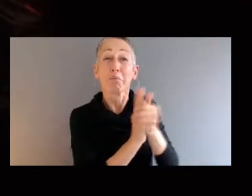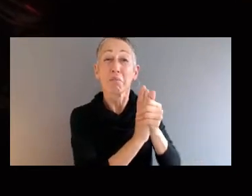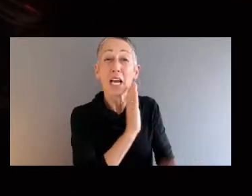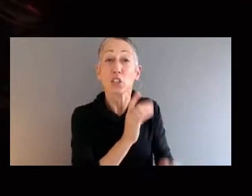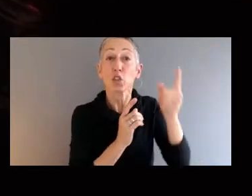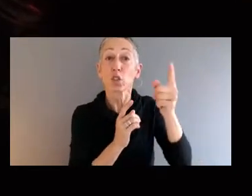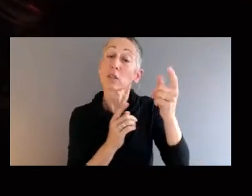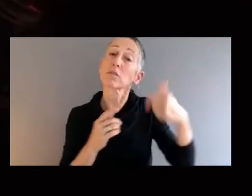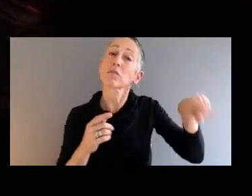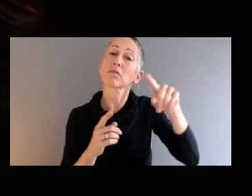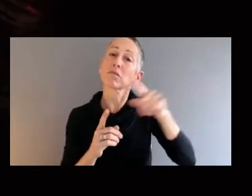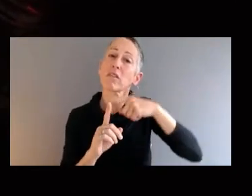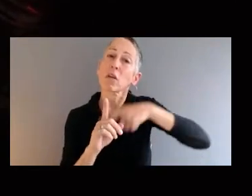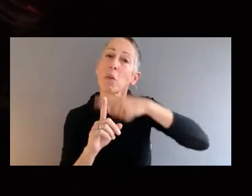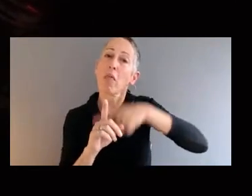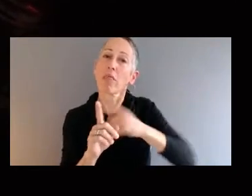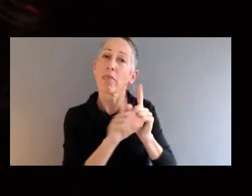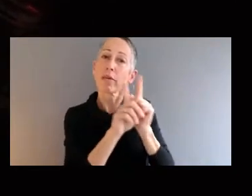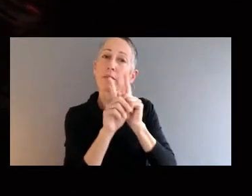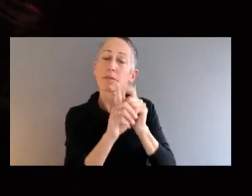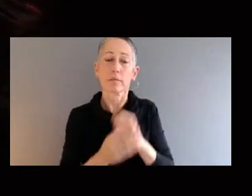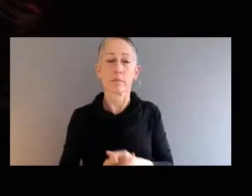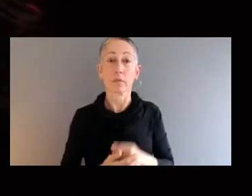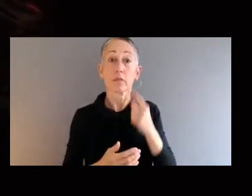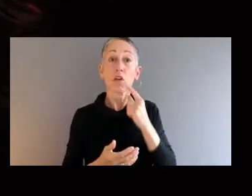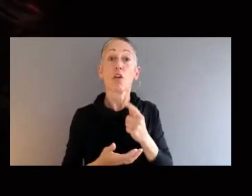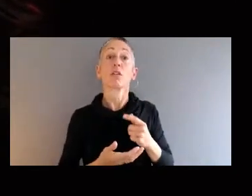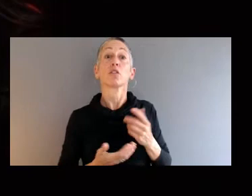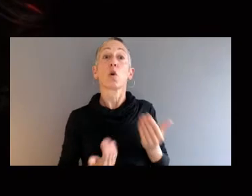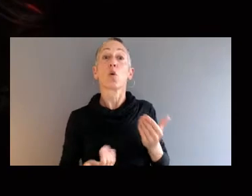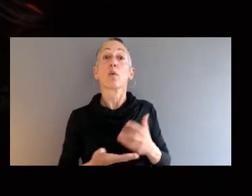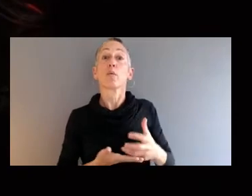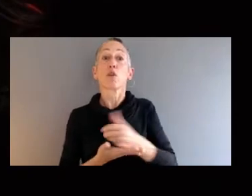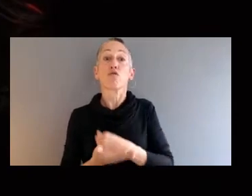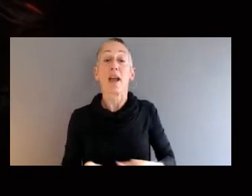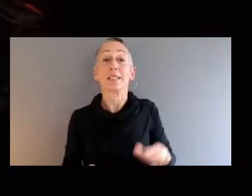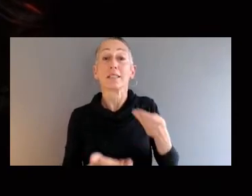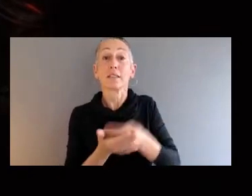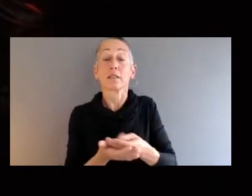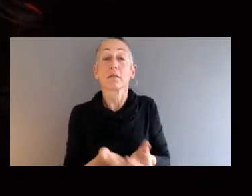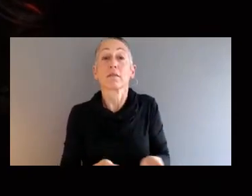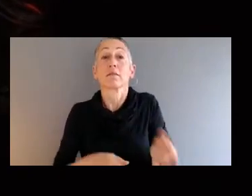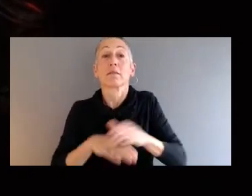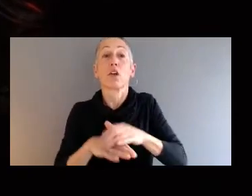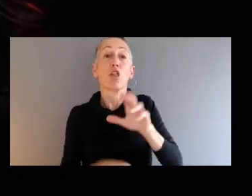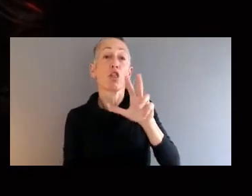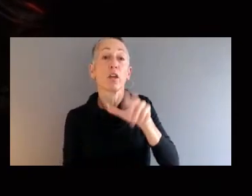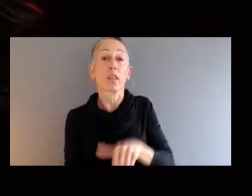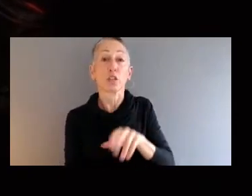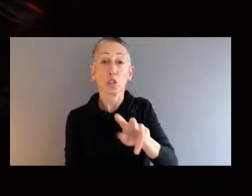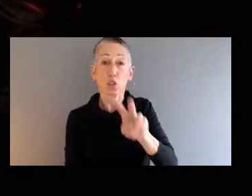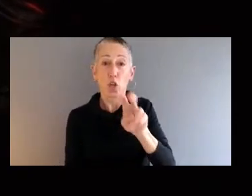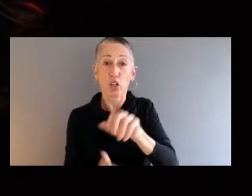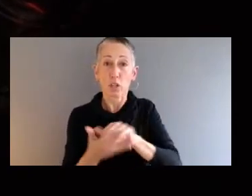mission. We've already raised $3,200. And that can do more mentorships and more technical workshops, but we're out to